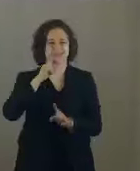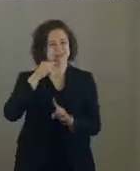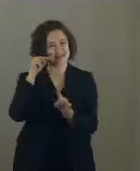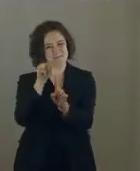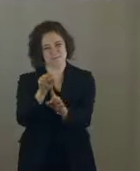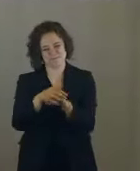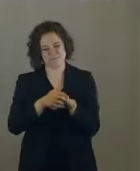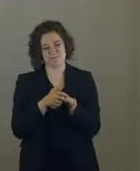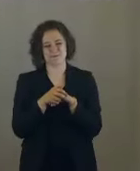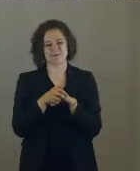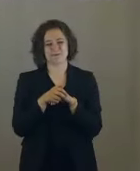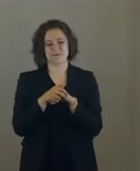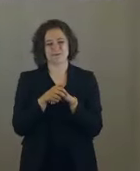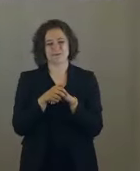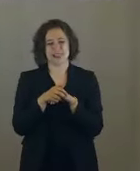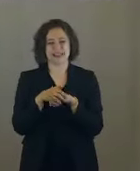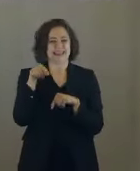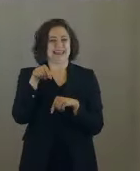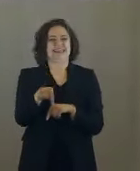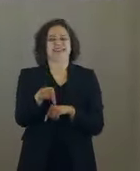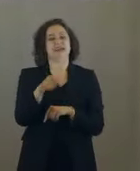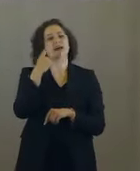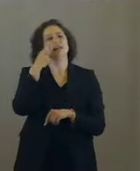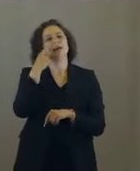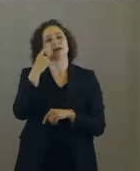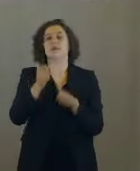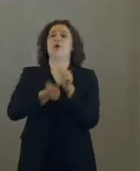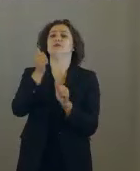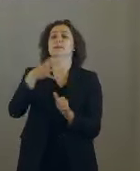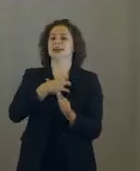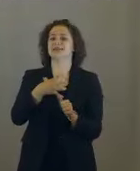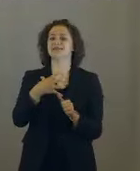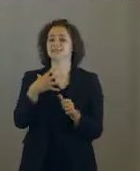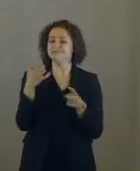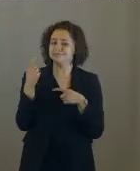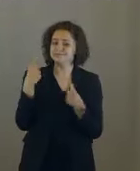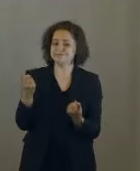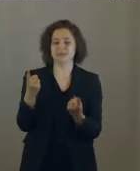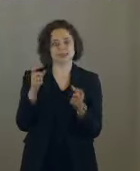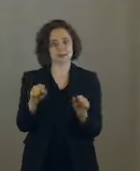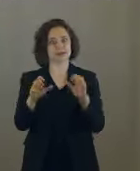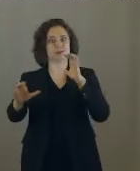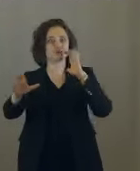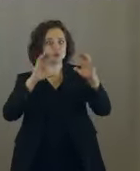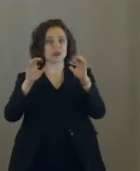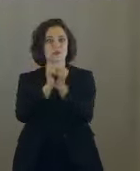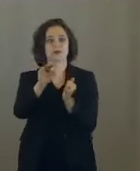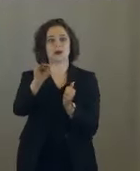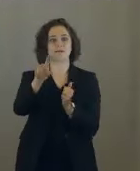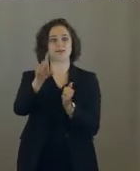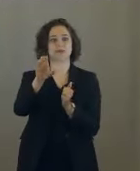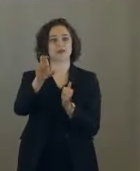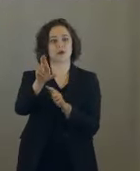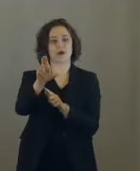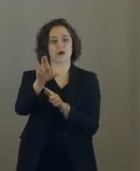seriously, this is, I mean, I think one of the complaints we've heard most of all is the ability to communicate with the department, right? That's